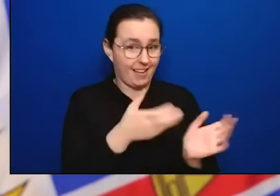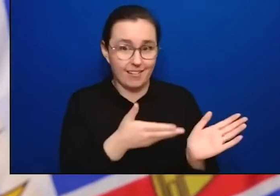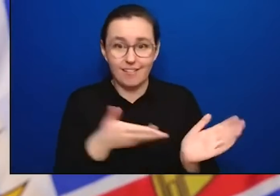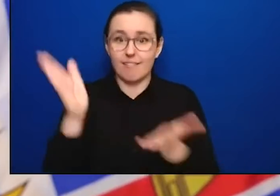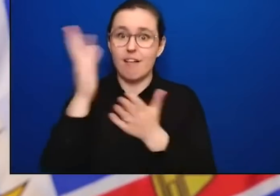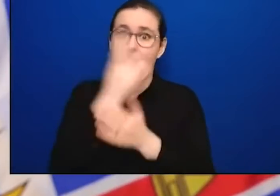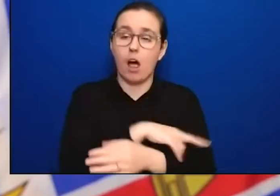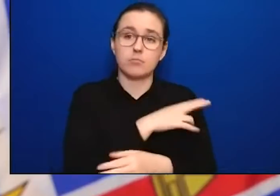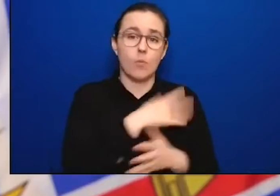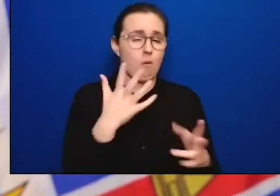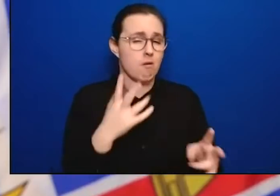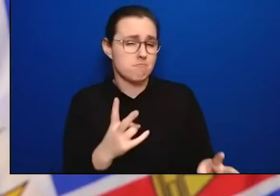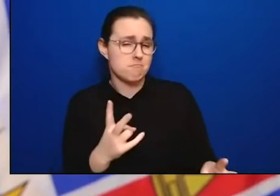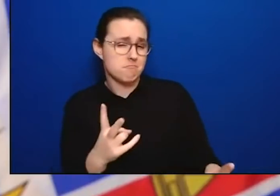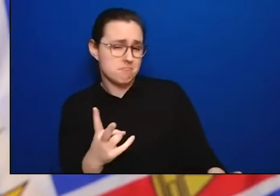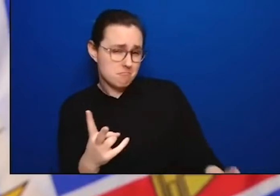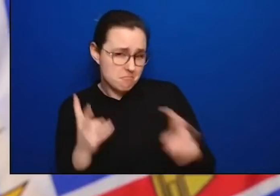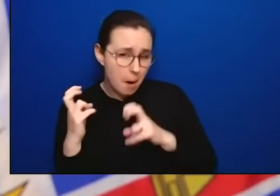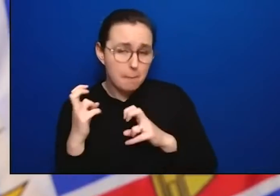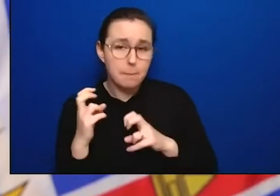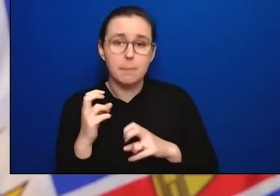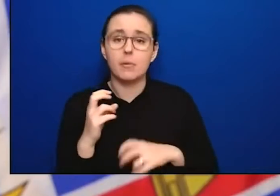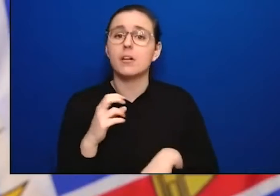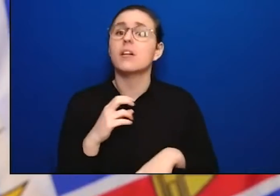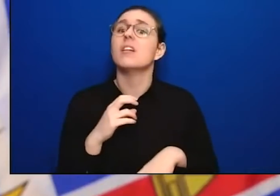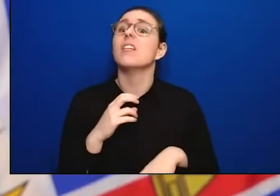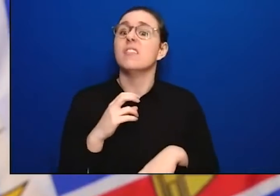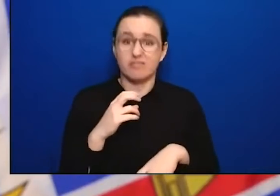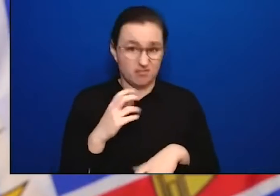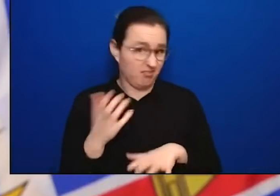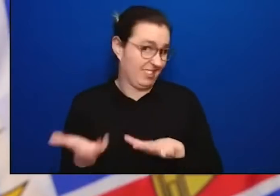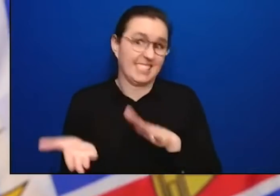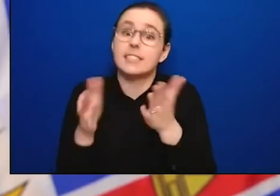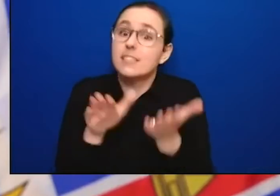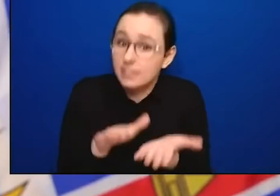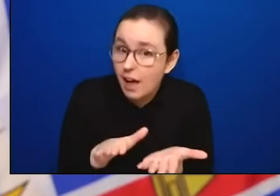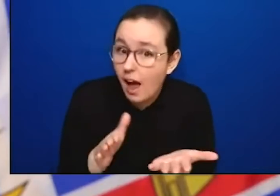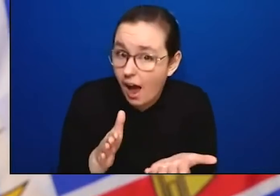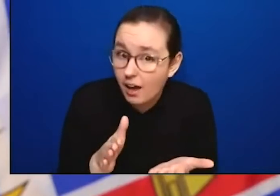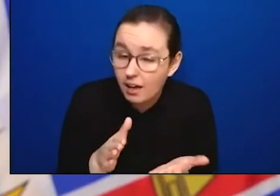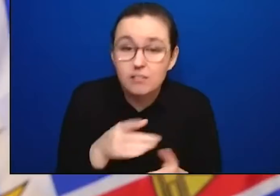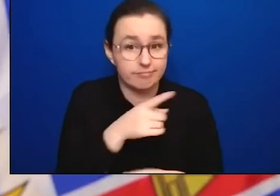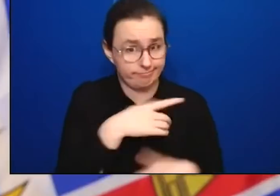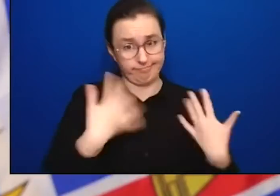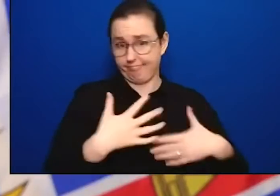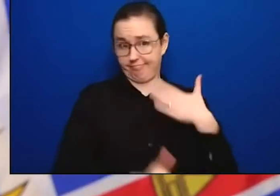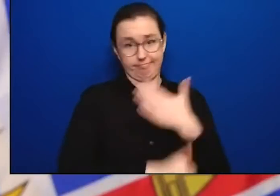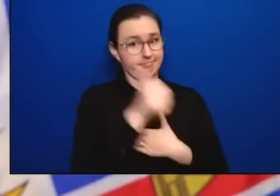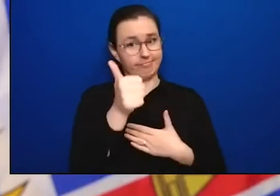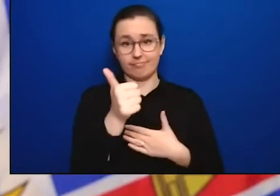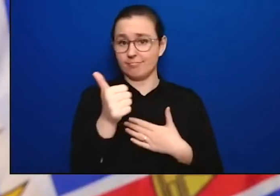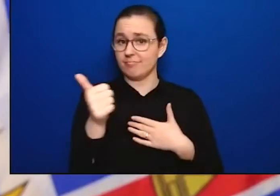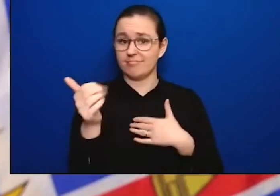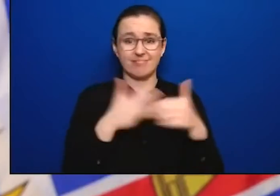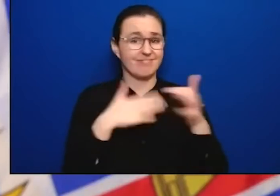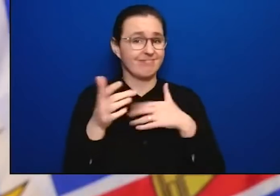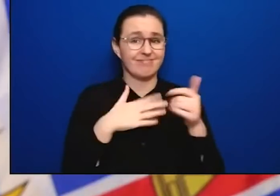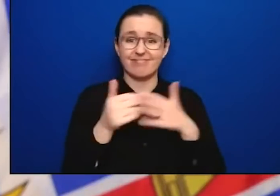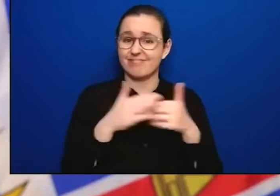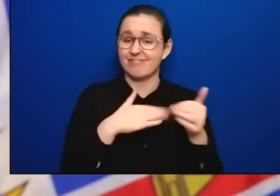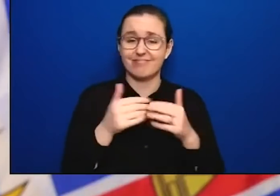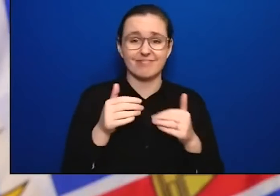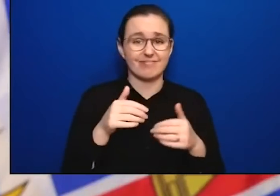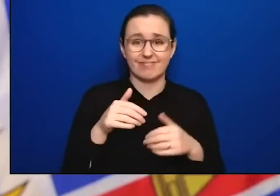vaccine also are more likely to end up in hospital or have severe illness or die from COVID, from all of the various strains, even